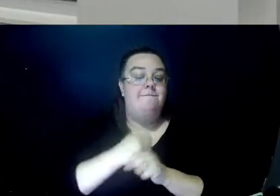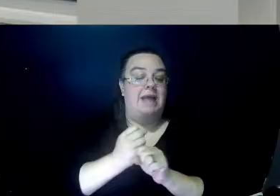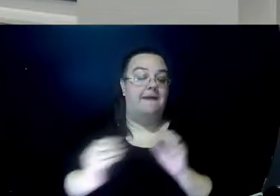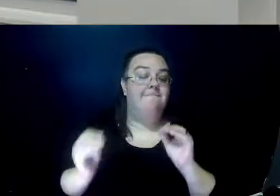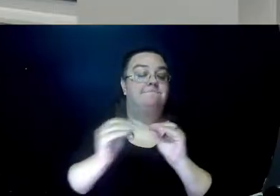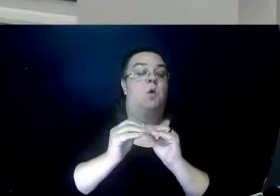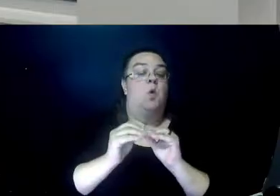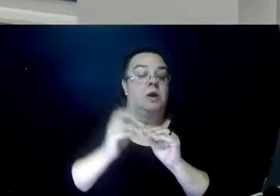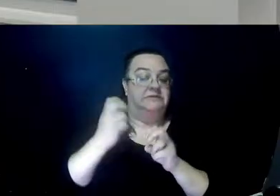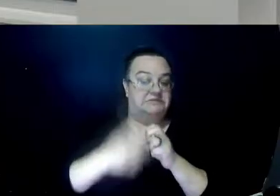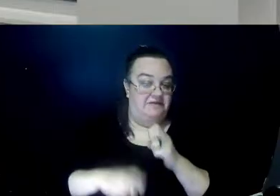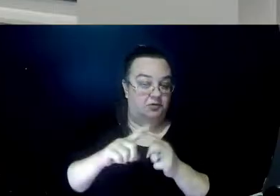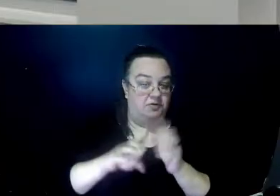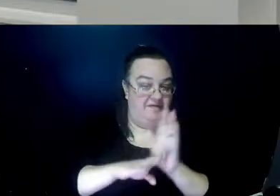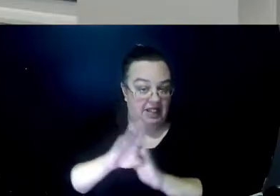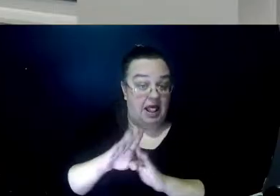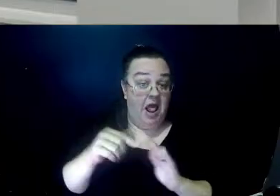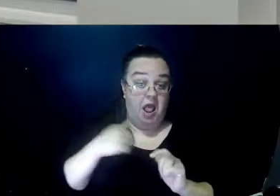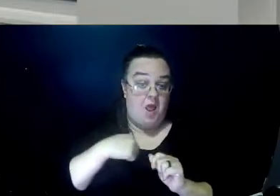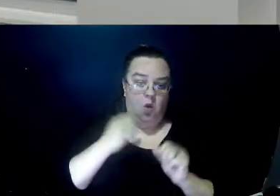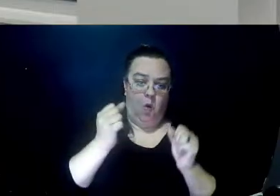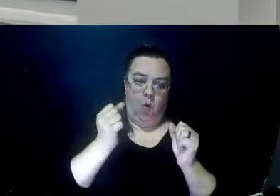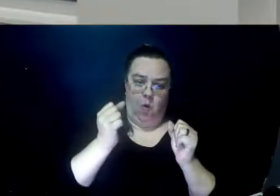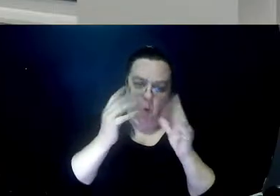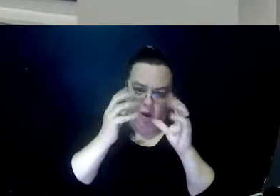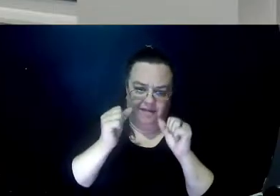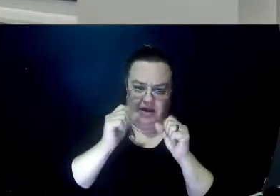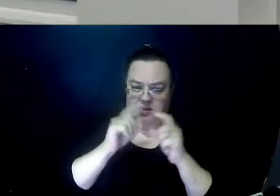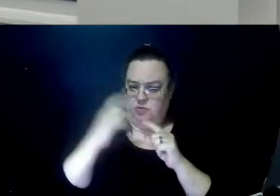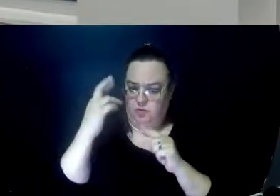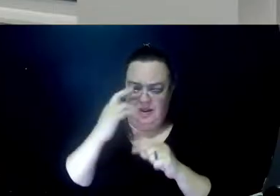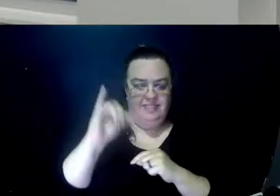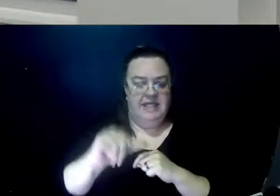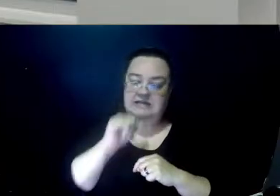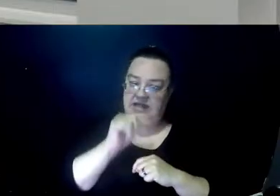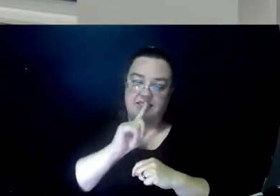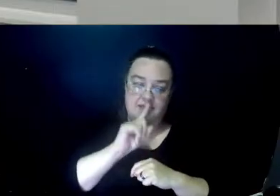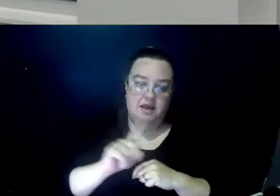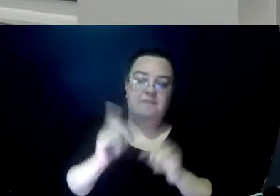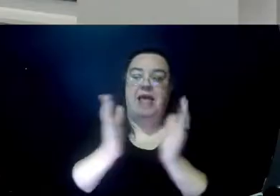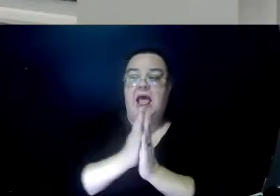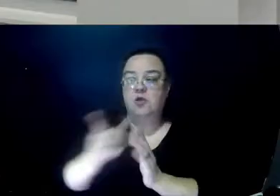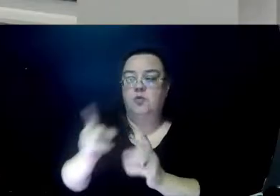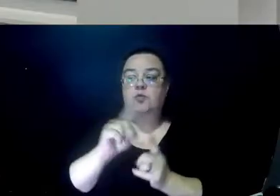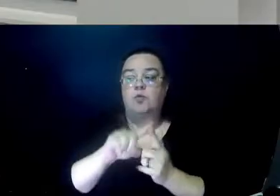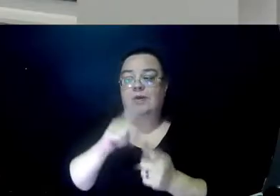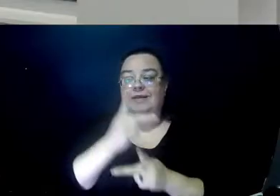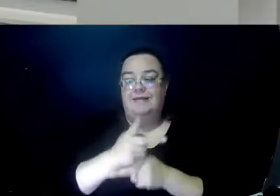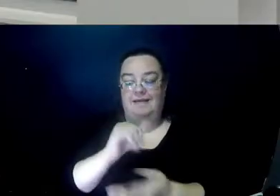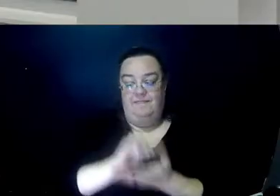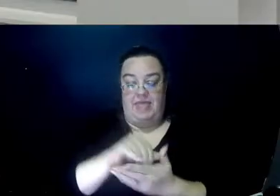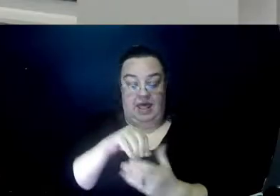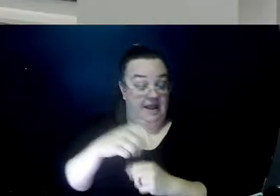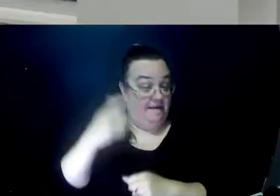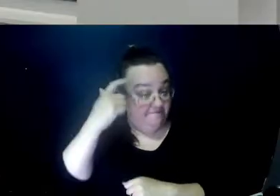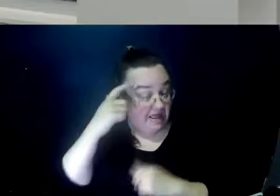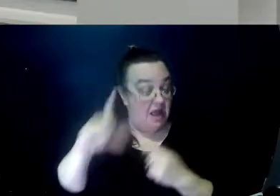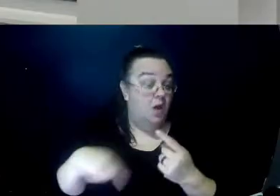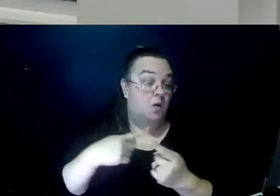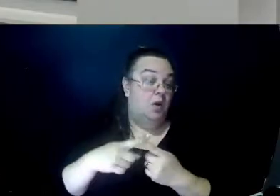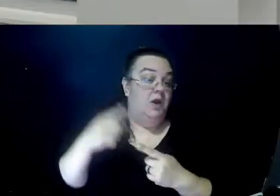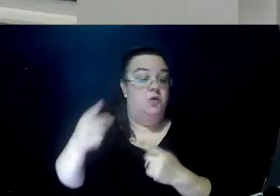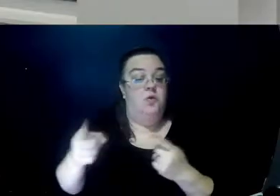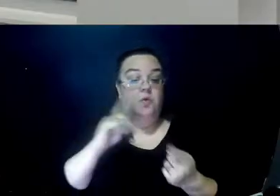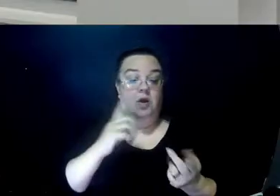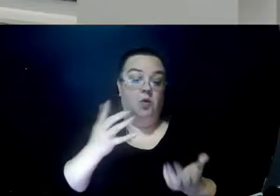was horrified to find out that's not the case. So I'm just asking you to keep that in mind when you're